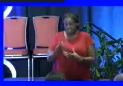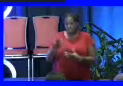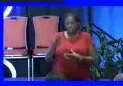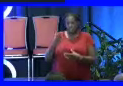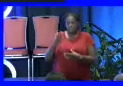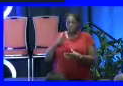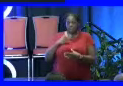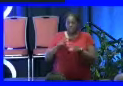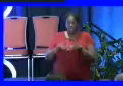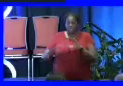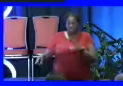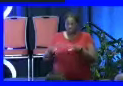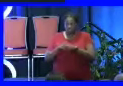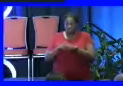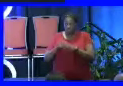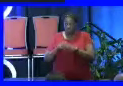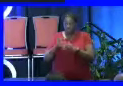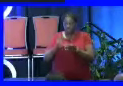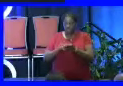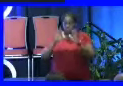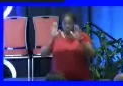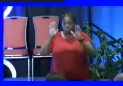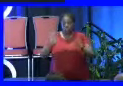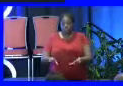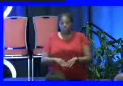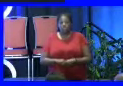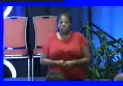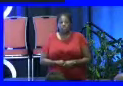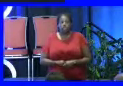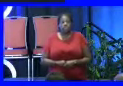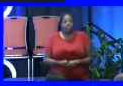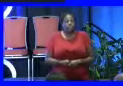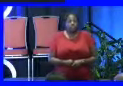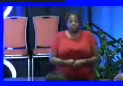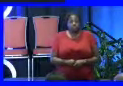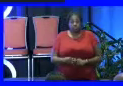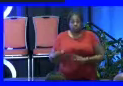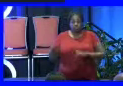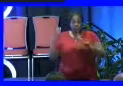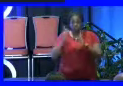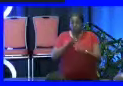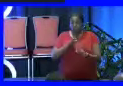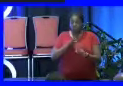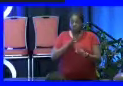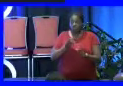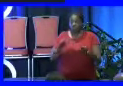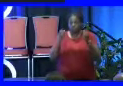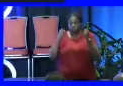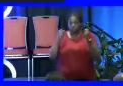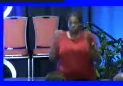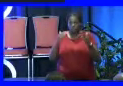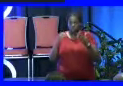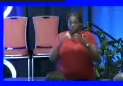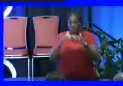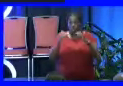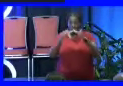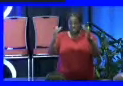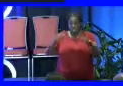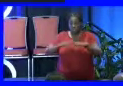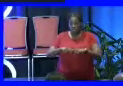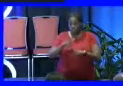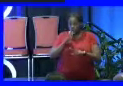So that was great. So the goals were, I think, multiple layered depending on who you talk